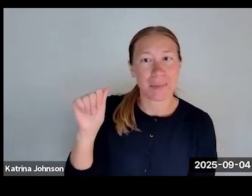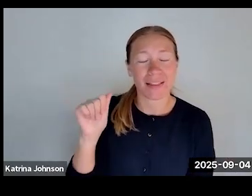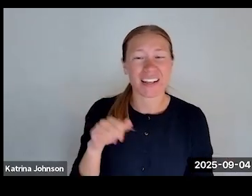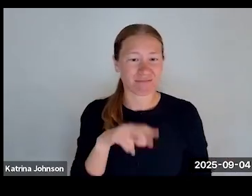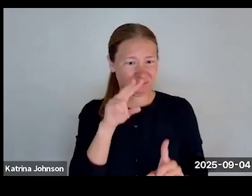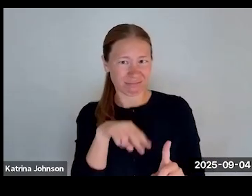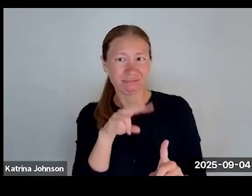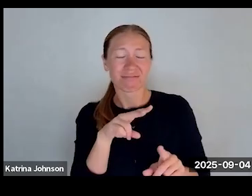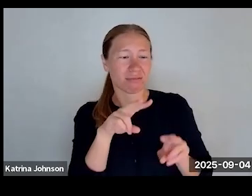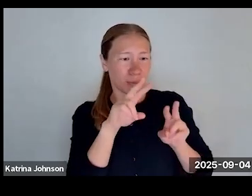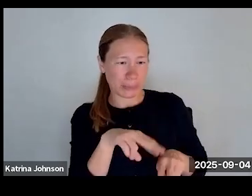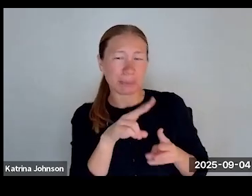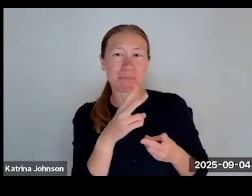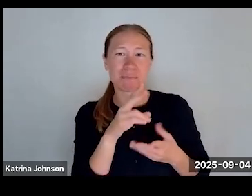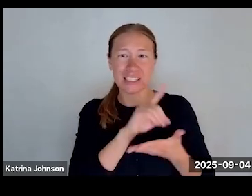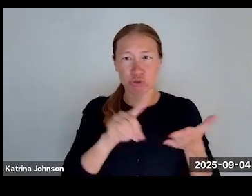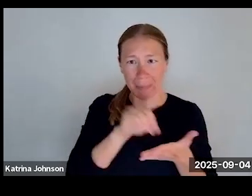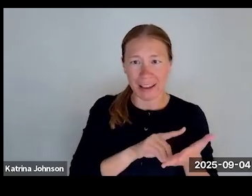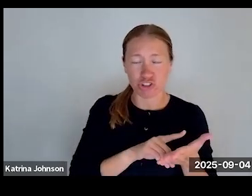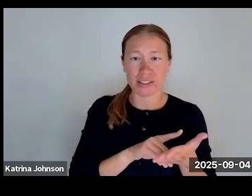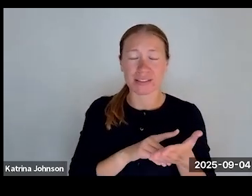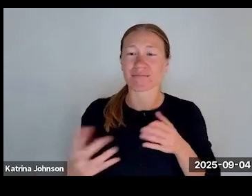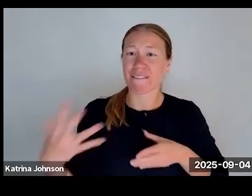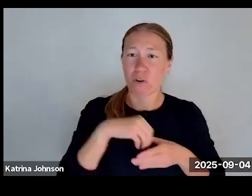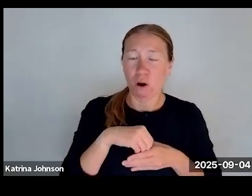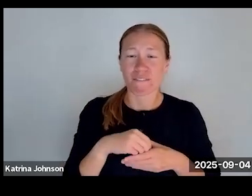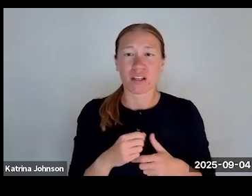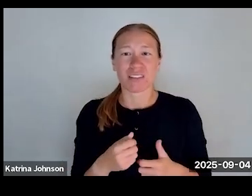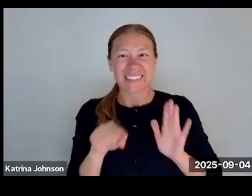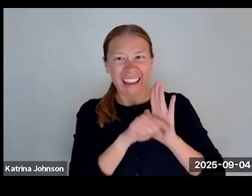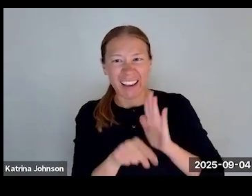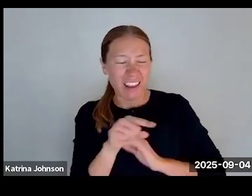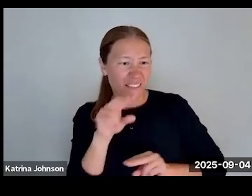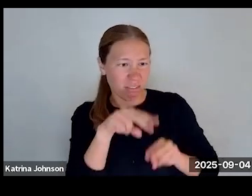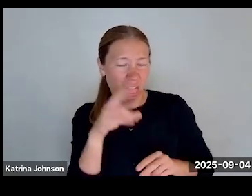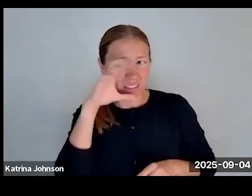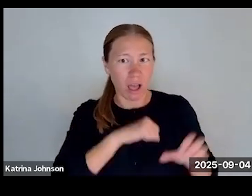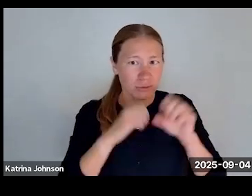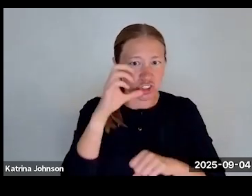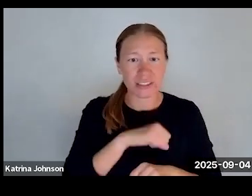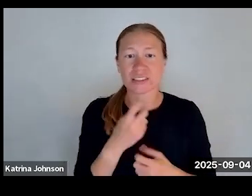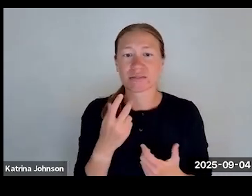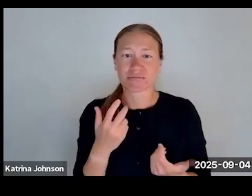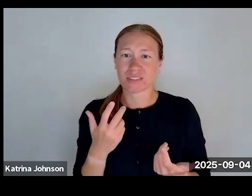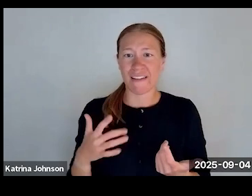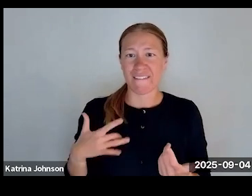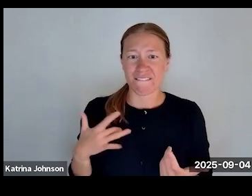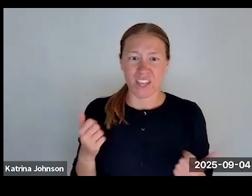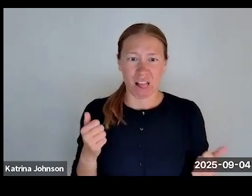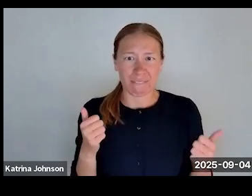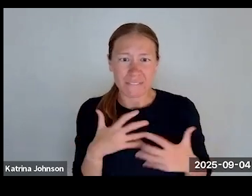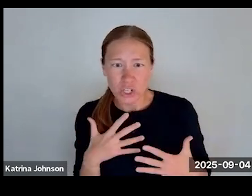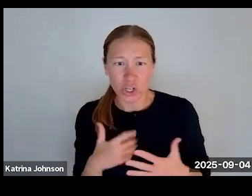can play a big role. Negative stereotypes, fears of being judged, or even doubts about whether their needs are